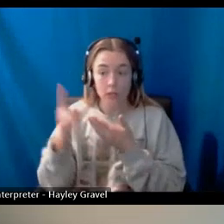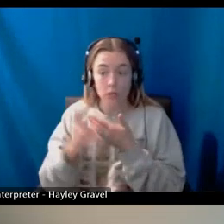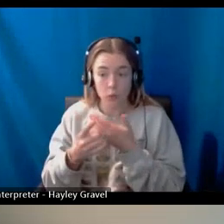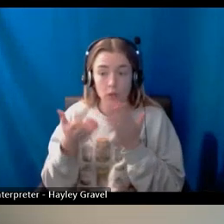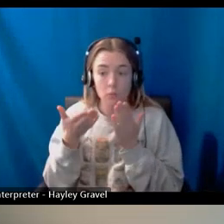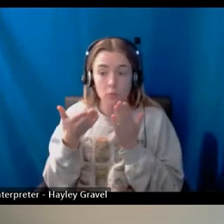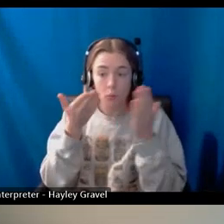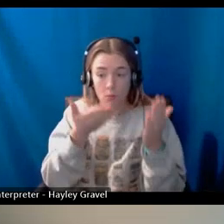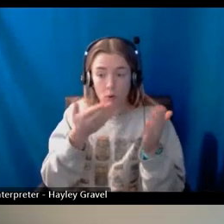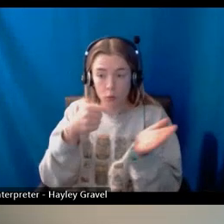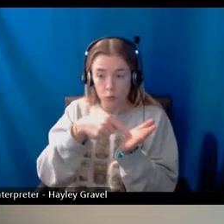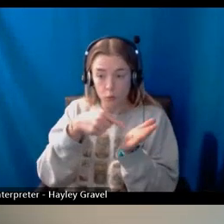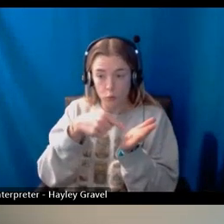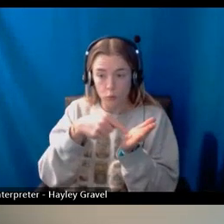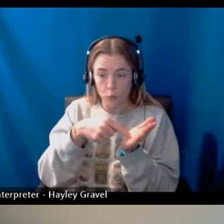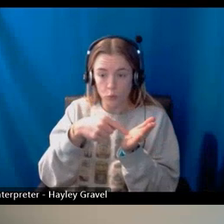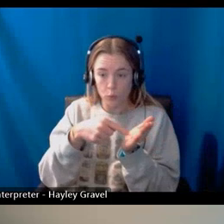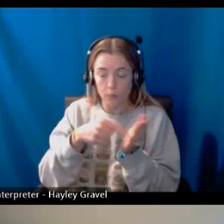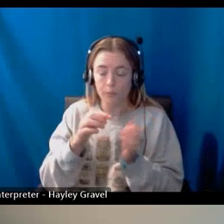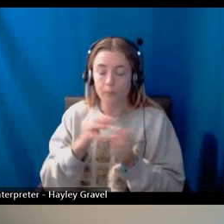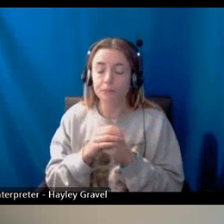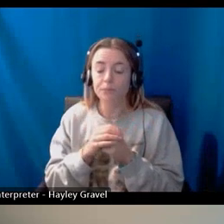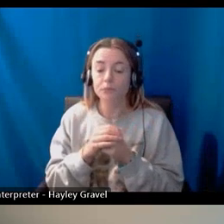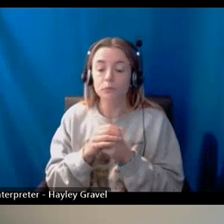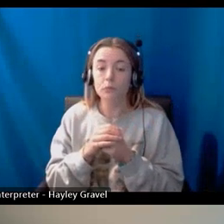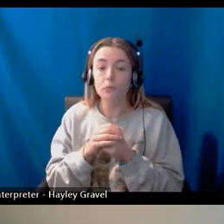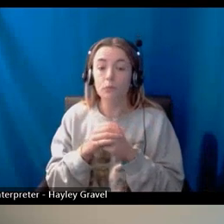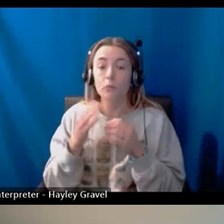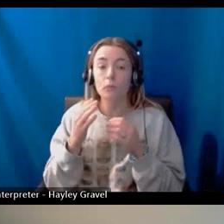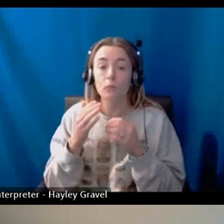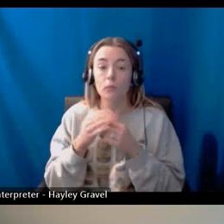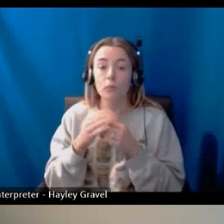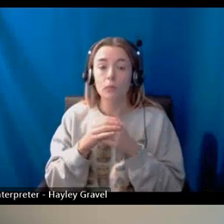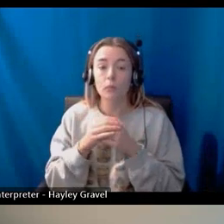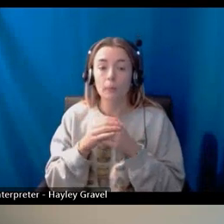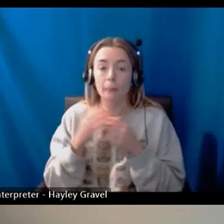due, all right? So your proposal will not have